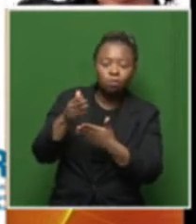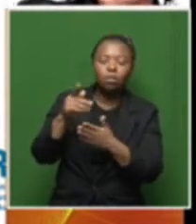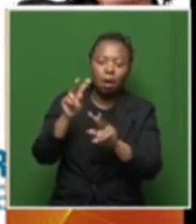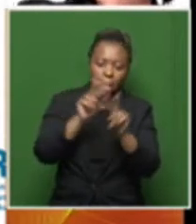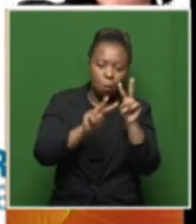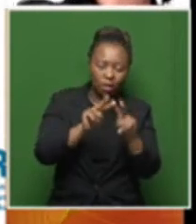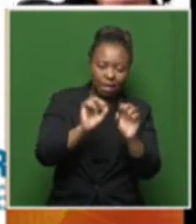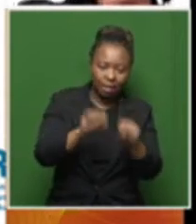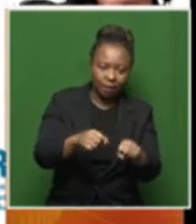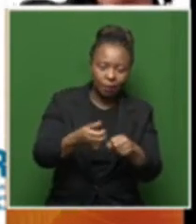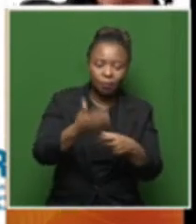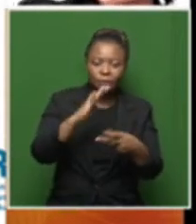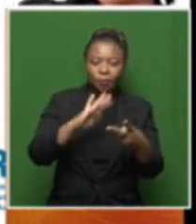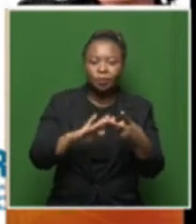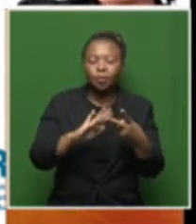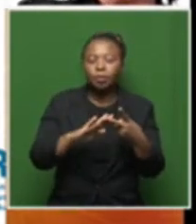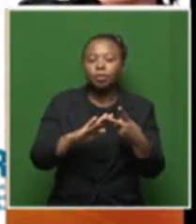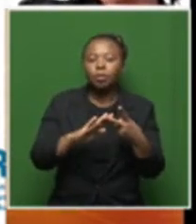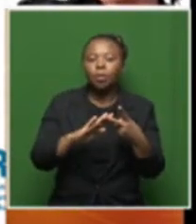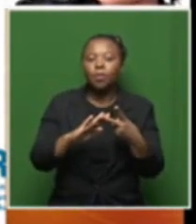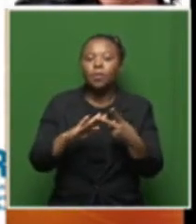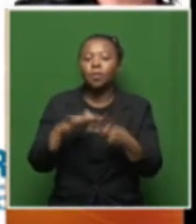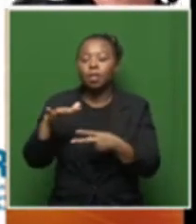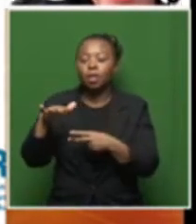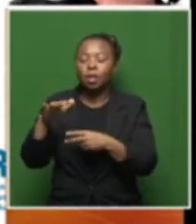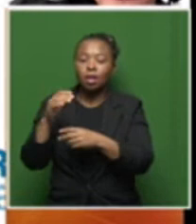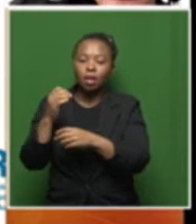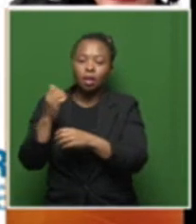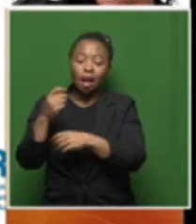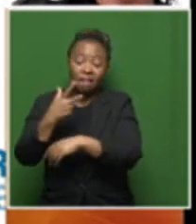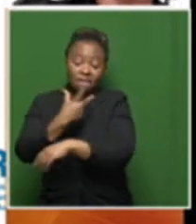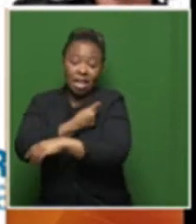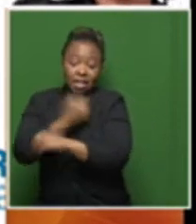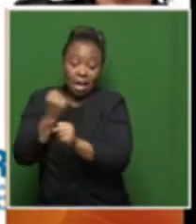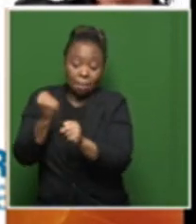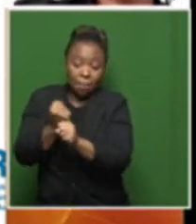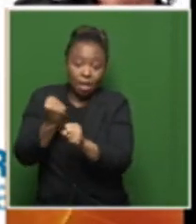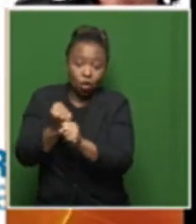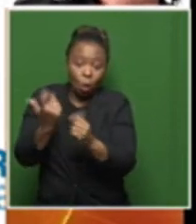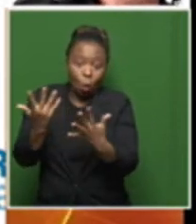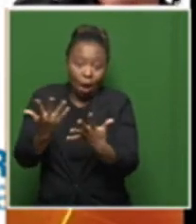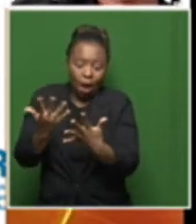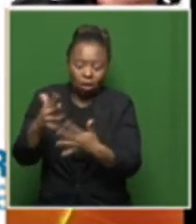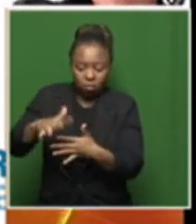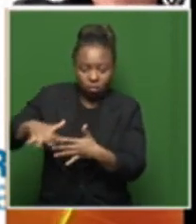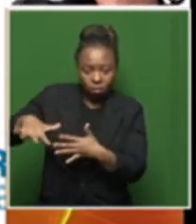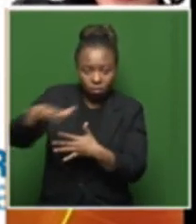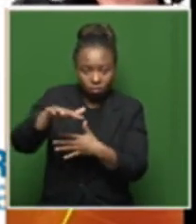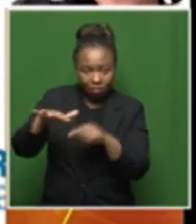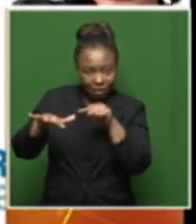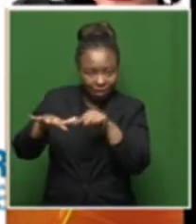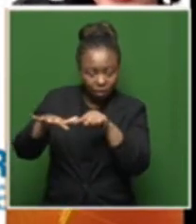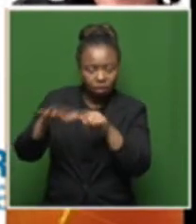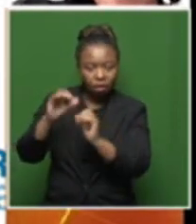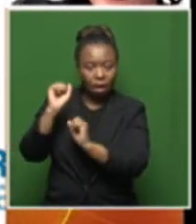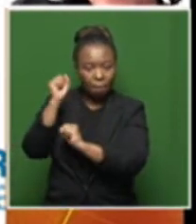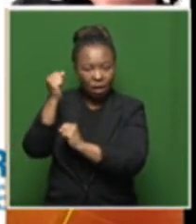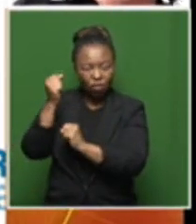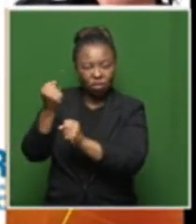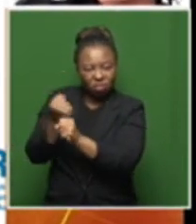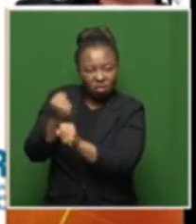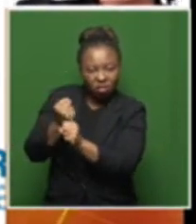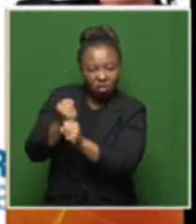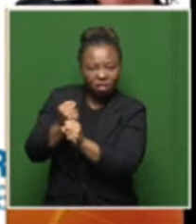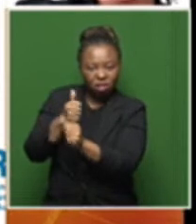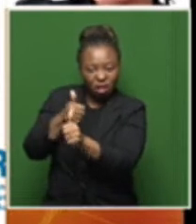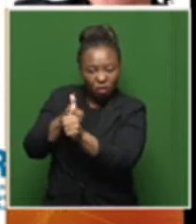also look, as I've indicated, at the place where the vaccines are manufactured. So we look at, does it comply with good manufacturing